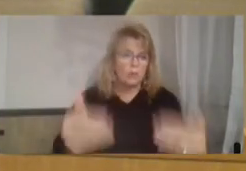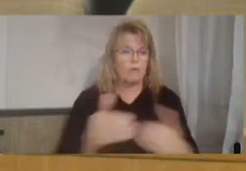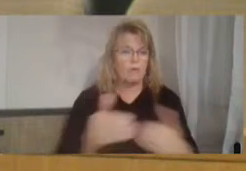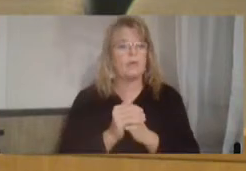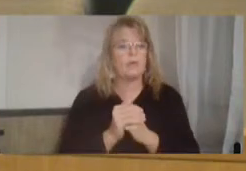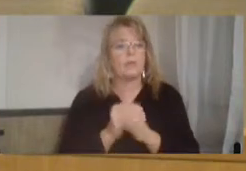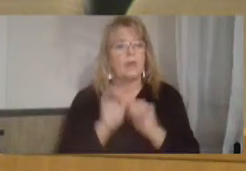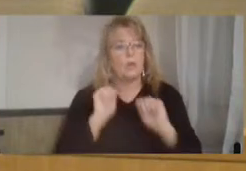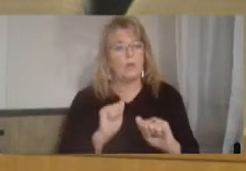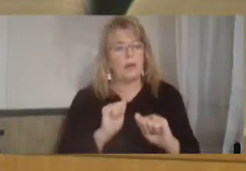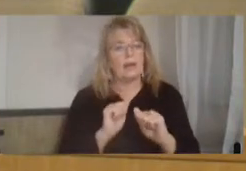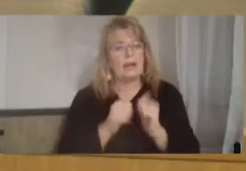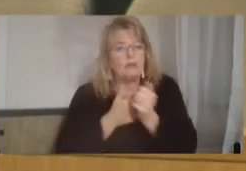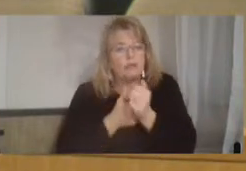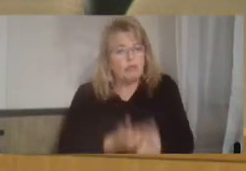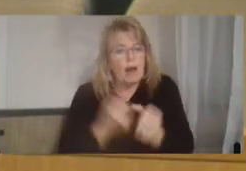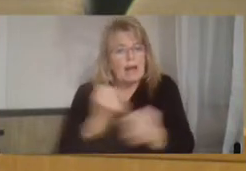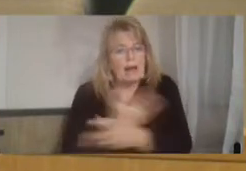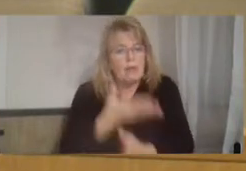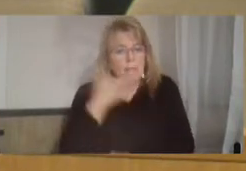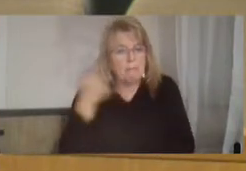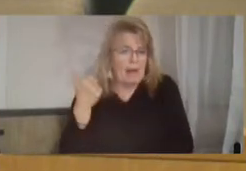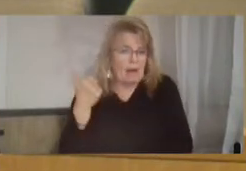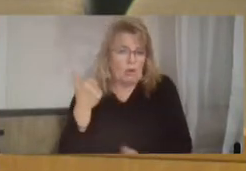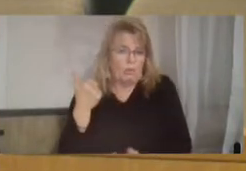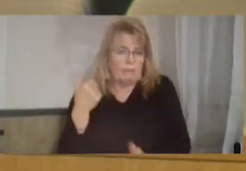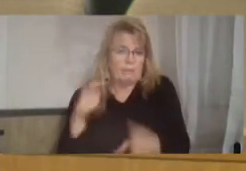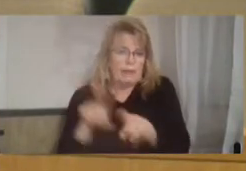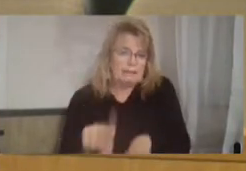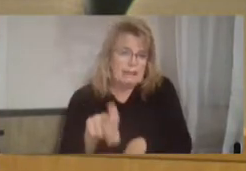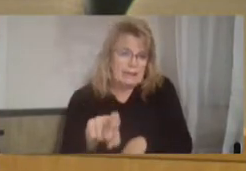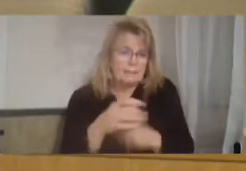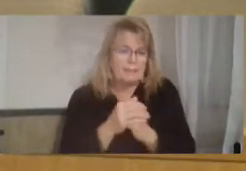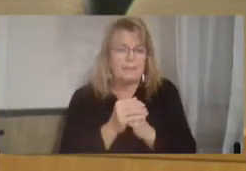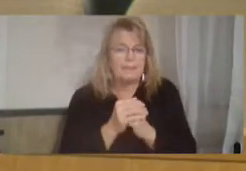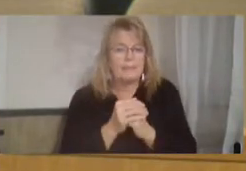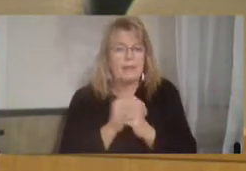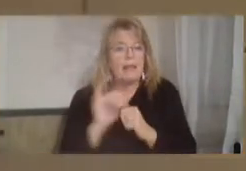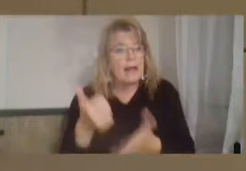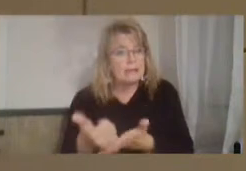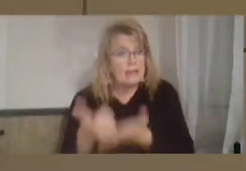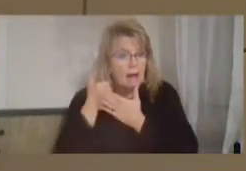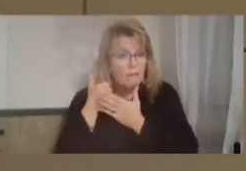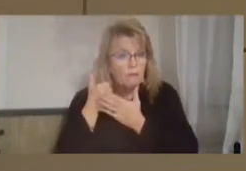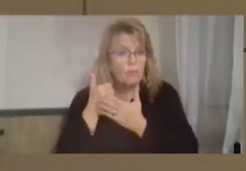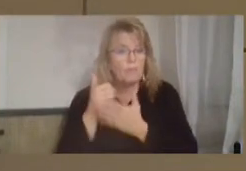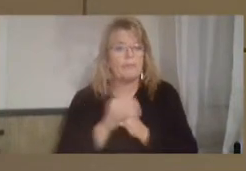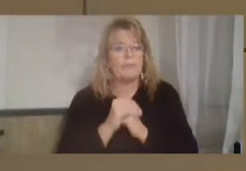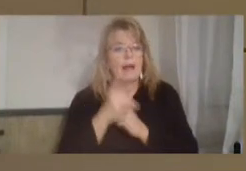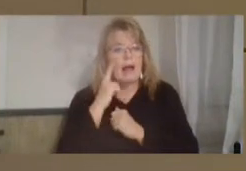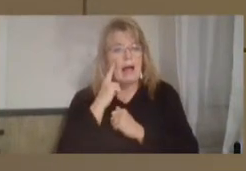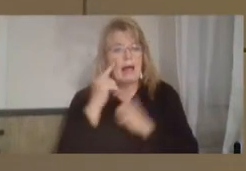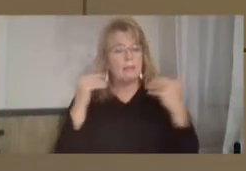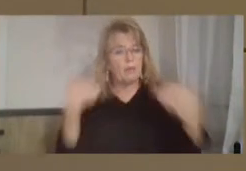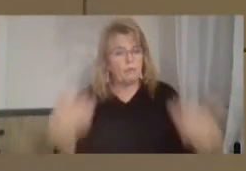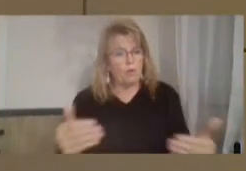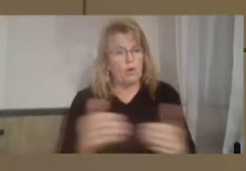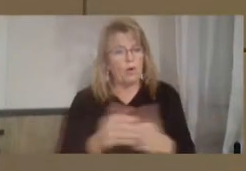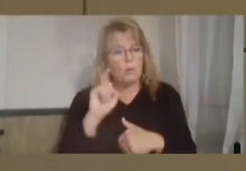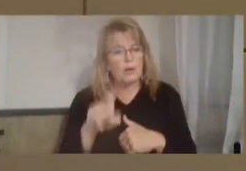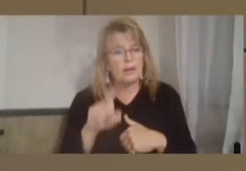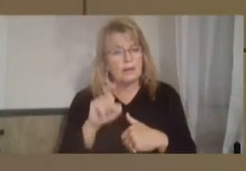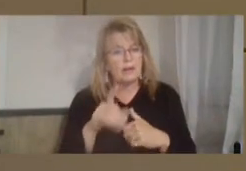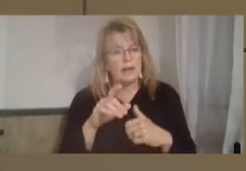better track everything as needed. So that's helpful. I think moving forward, we need to have a policy